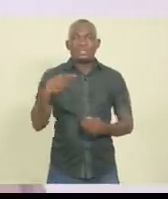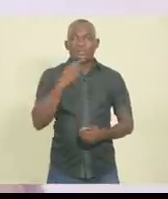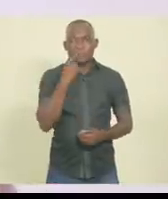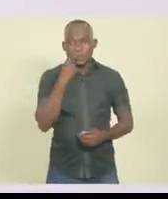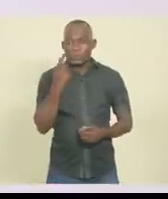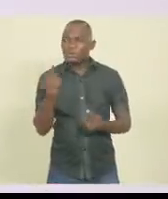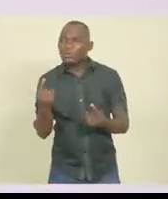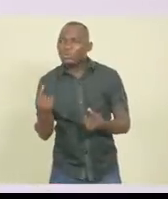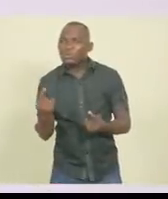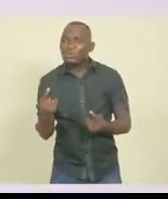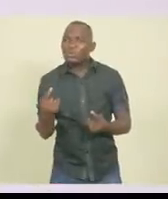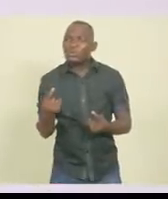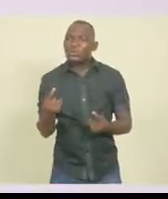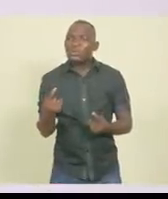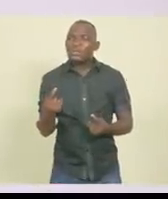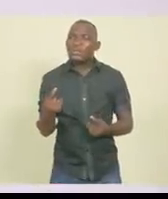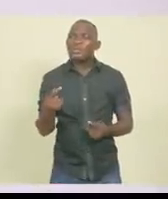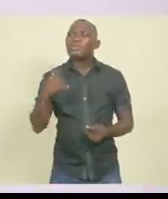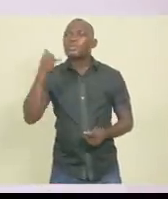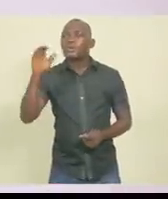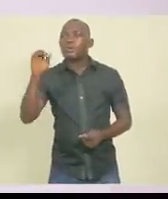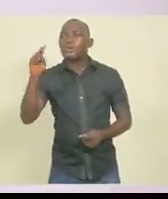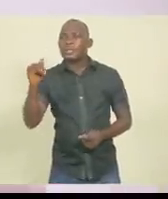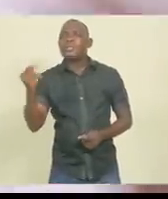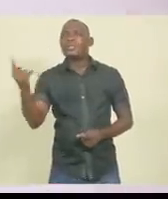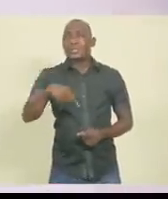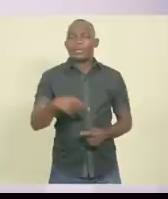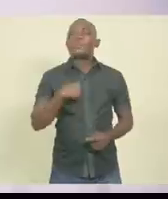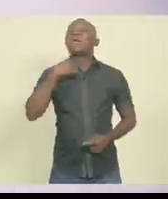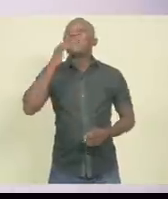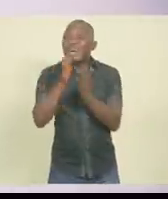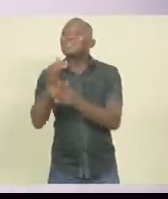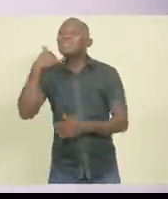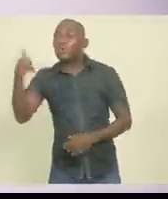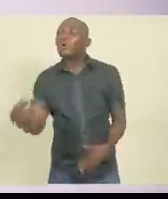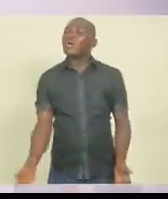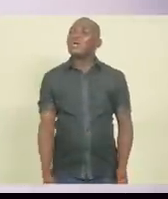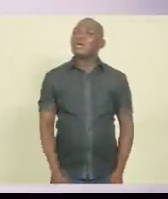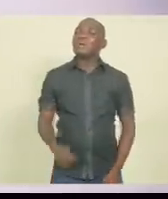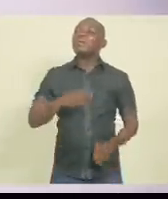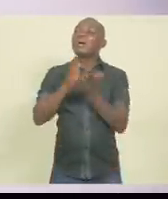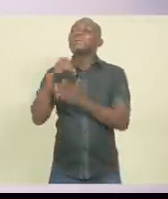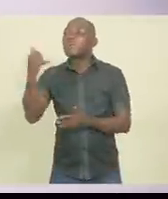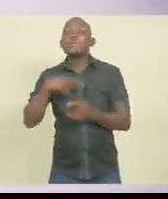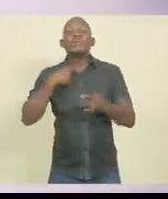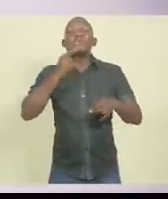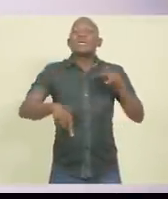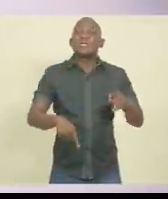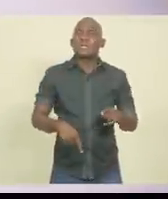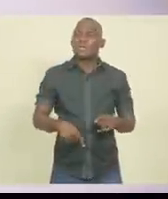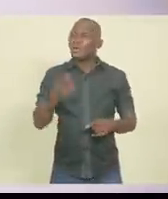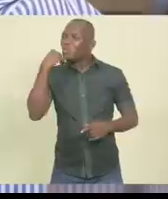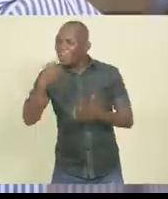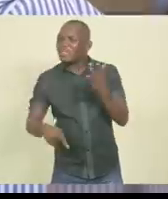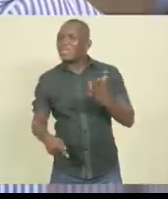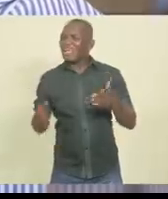What did you just do? I just called Kobe. Did I tell you to call him? Have I told you that I can't do that? What's wrong with